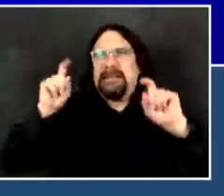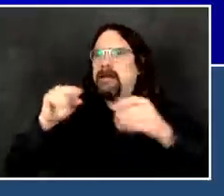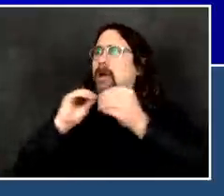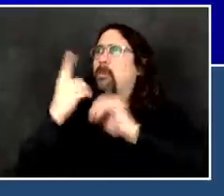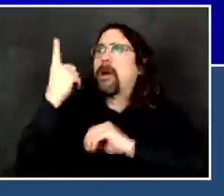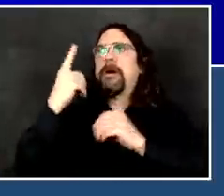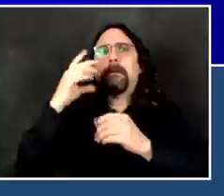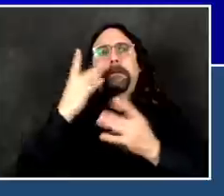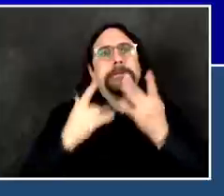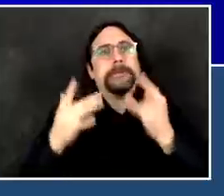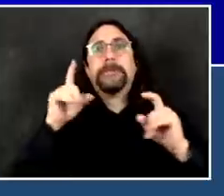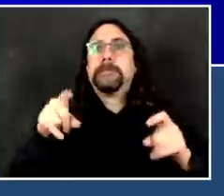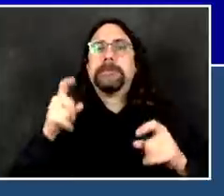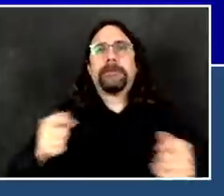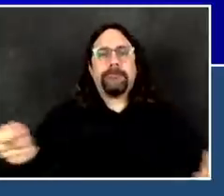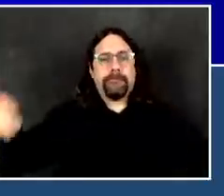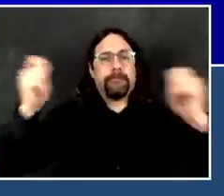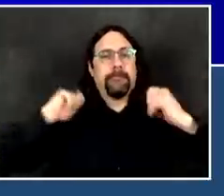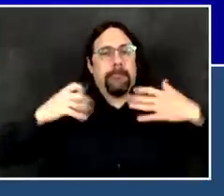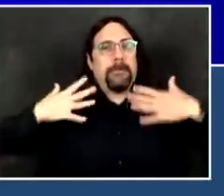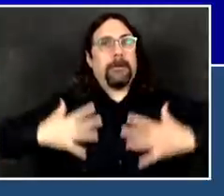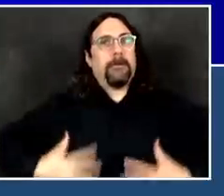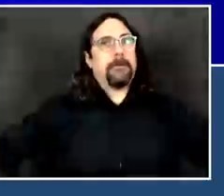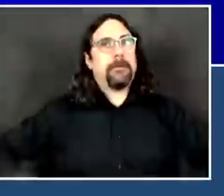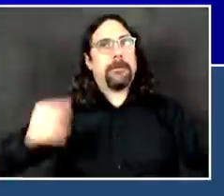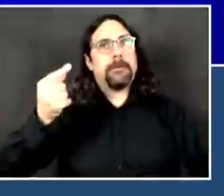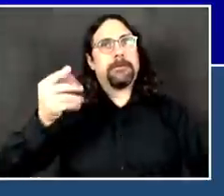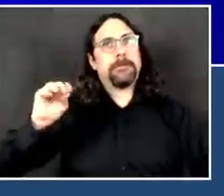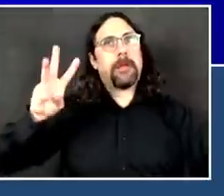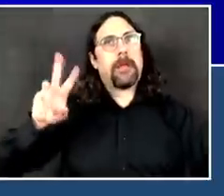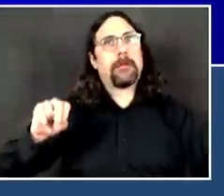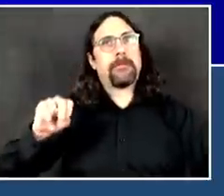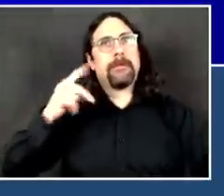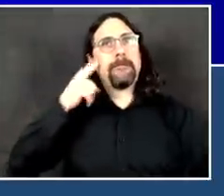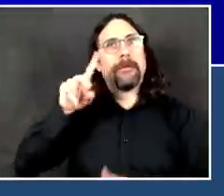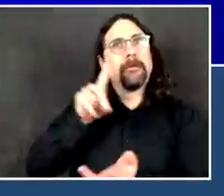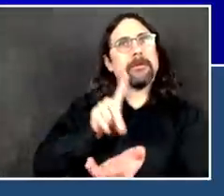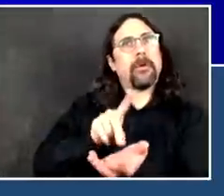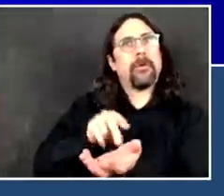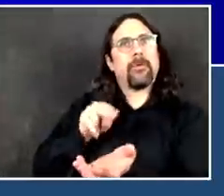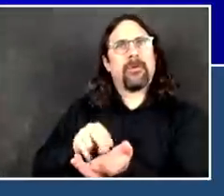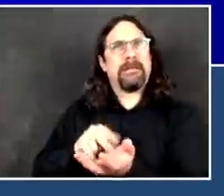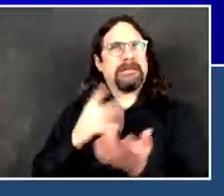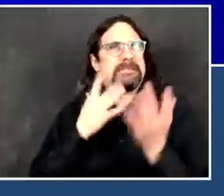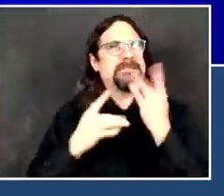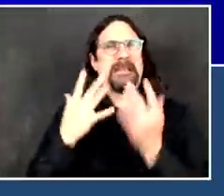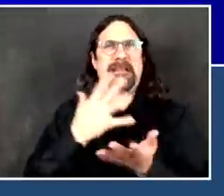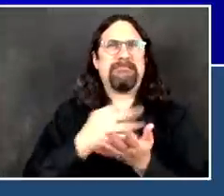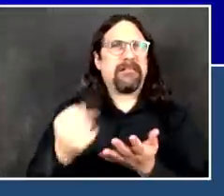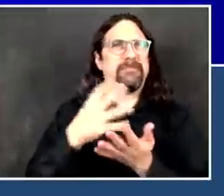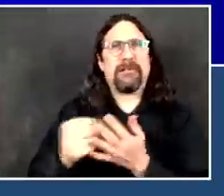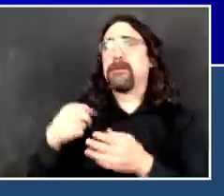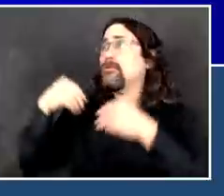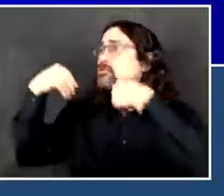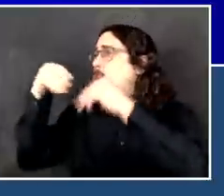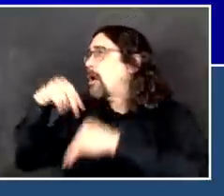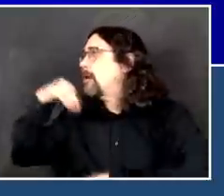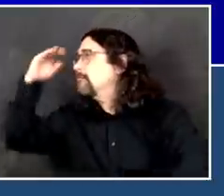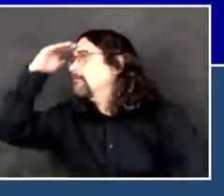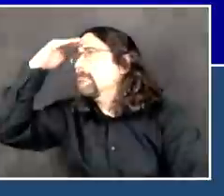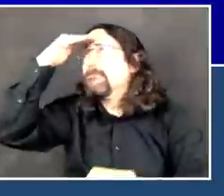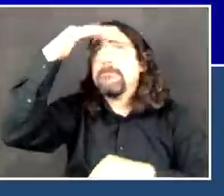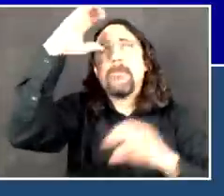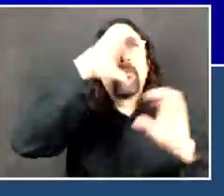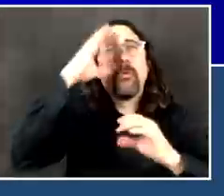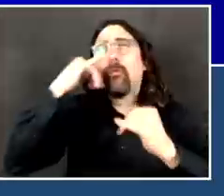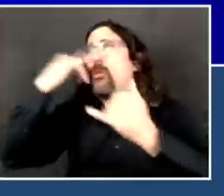clear, the global market isn't functioning right. No matter what you try, you can't get the kind of supply that we need.